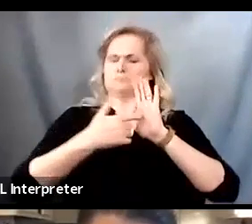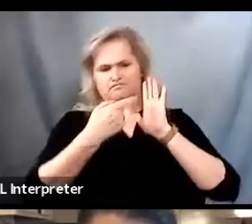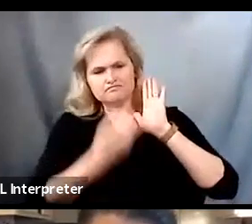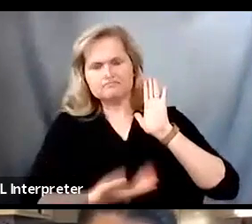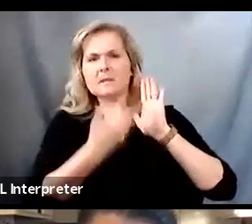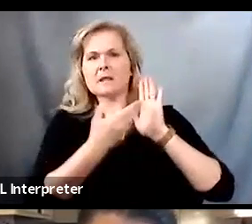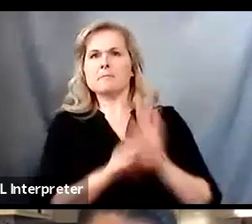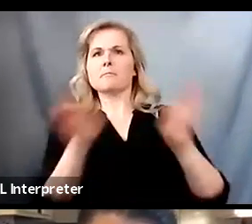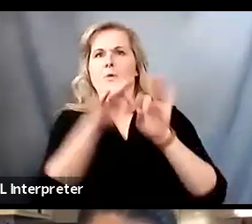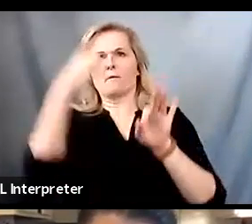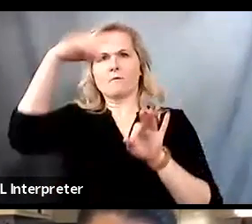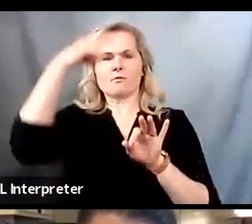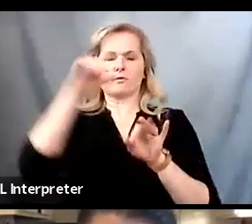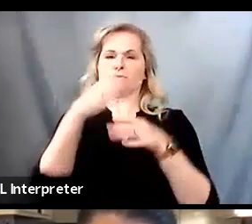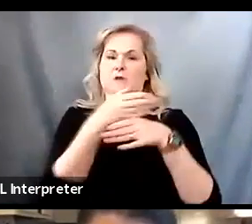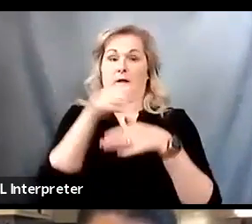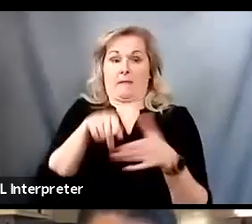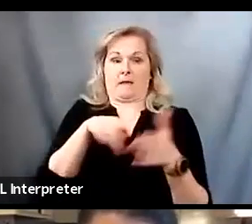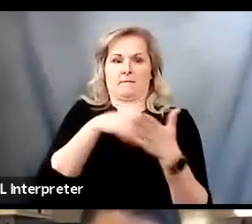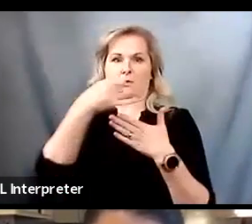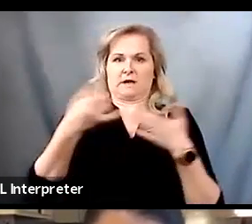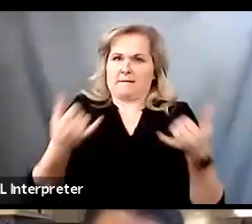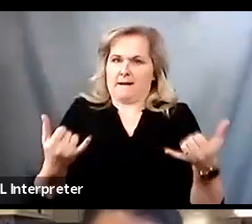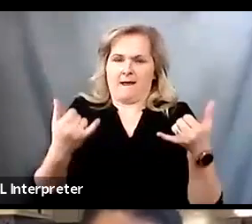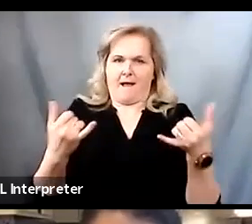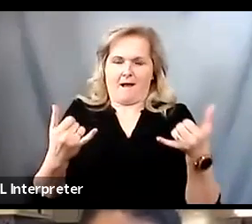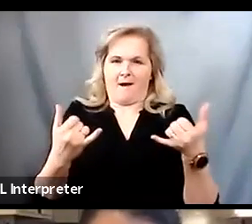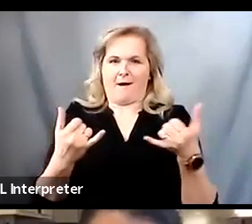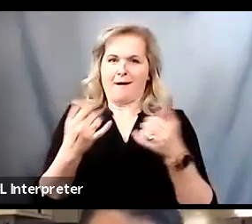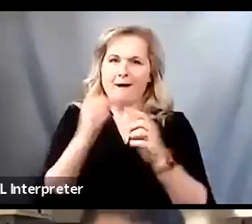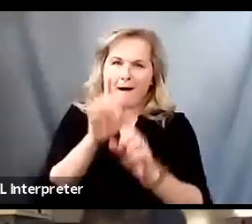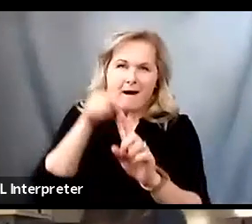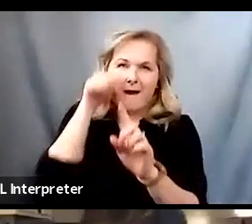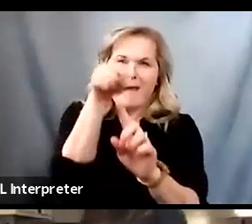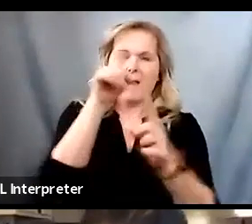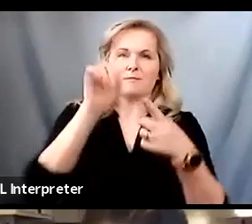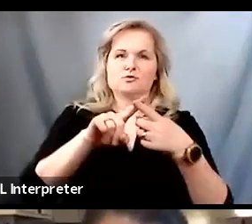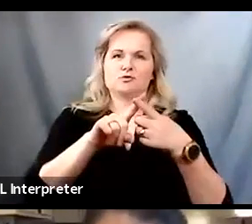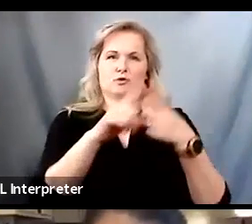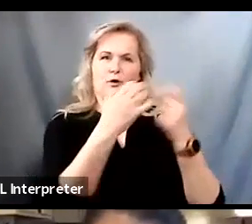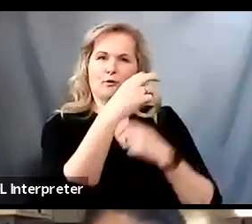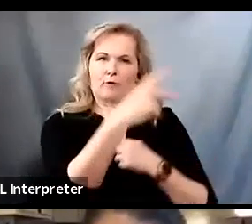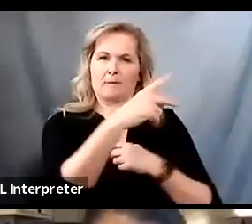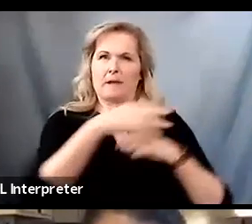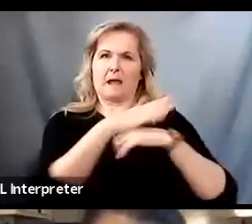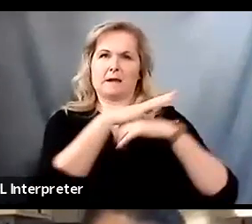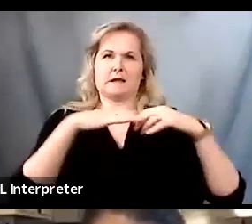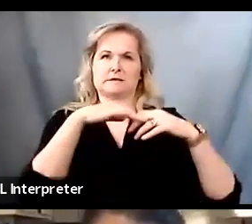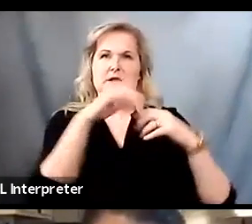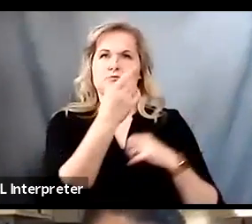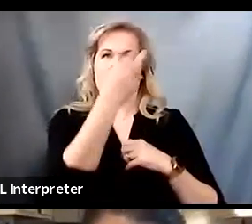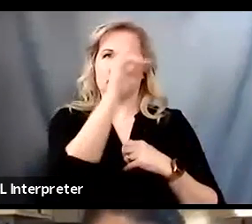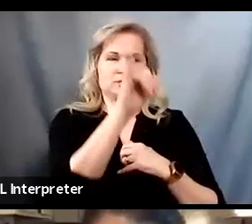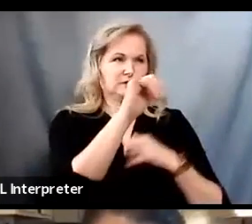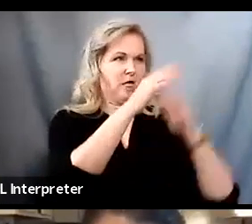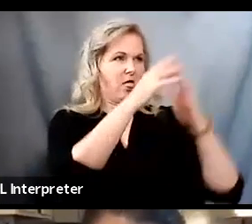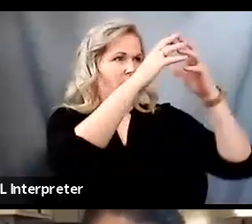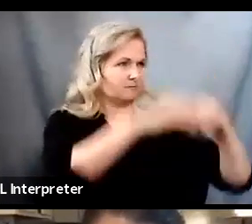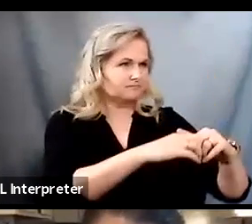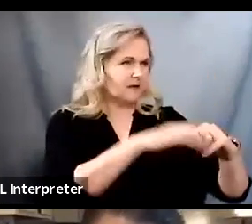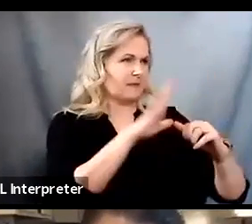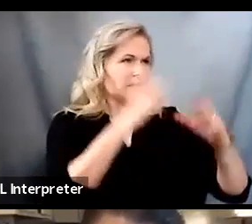to share that this project does not aim to collapse Crip and Indigenous dramaturgies and